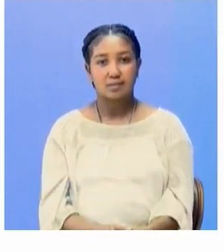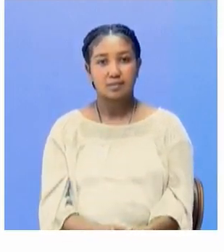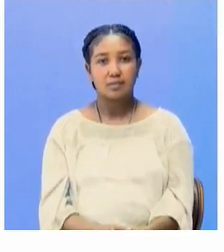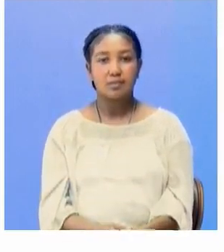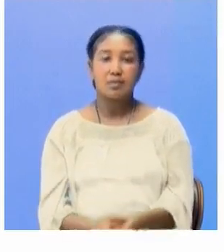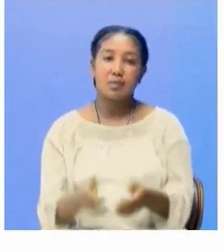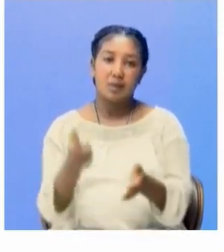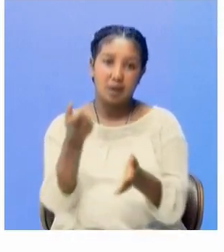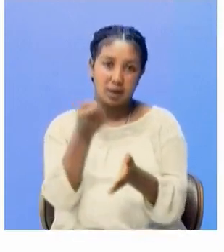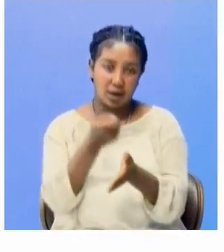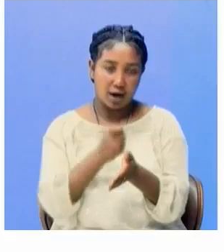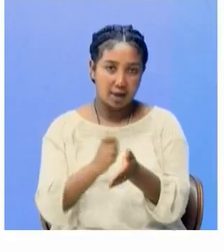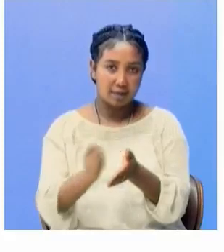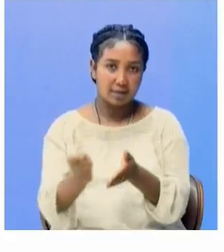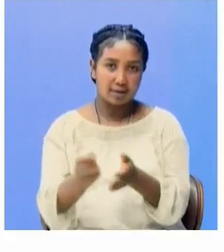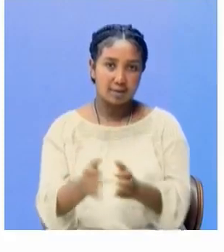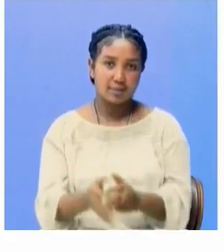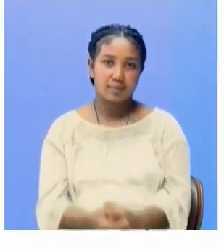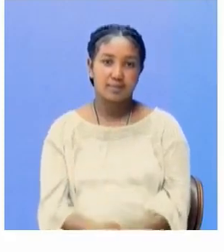write